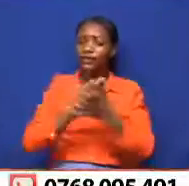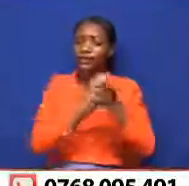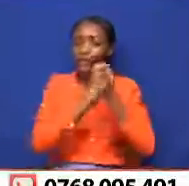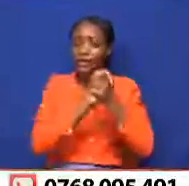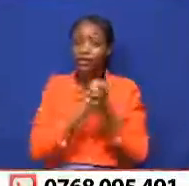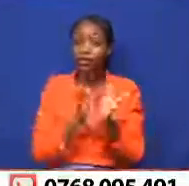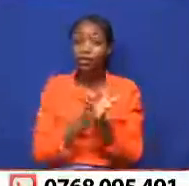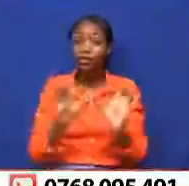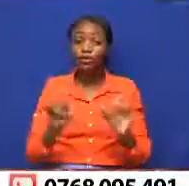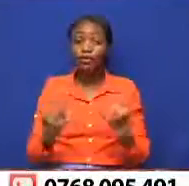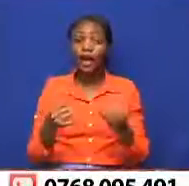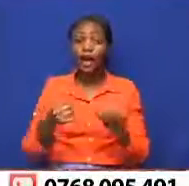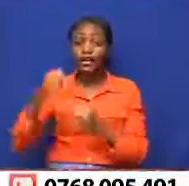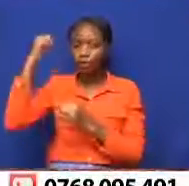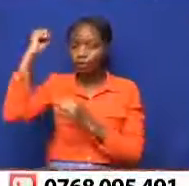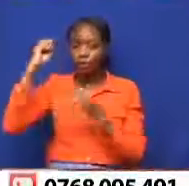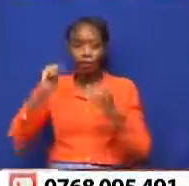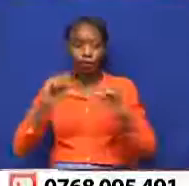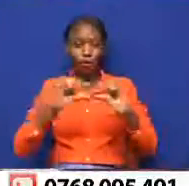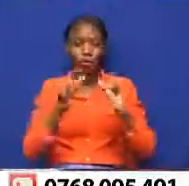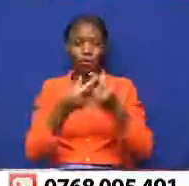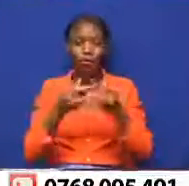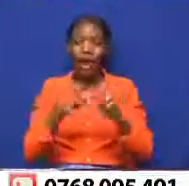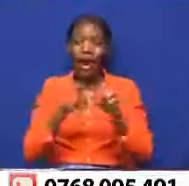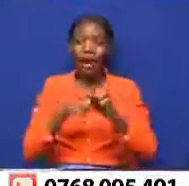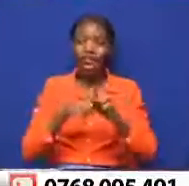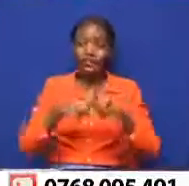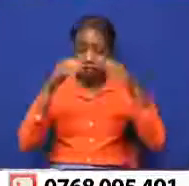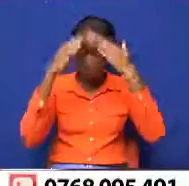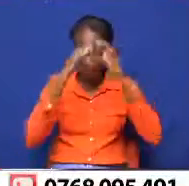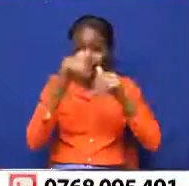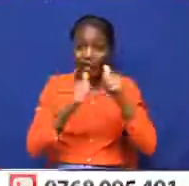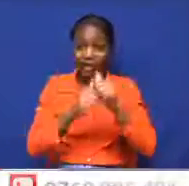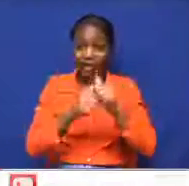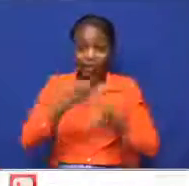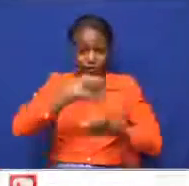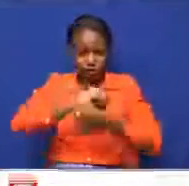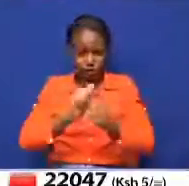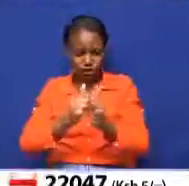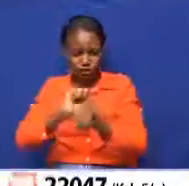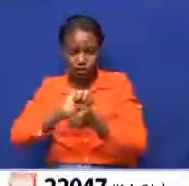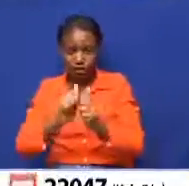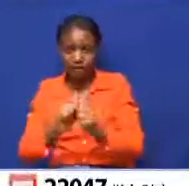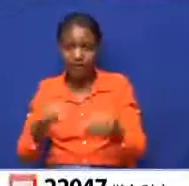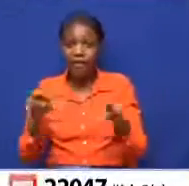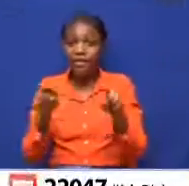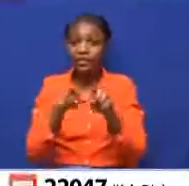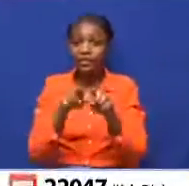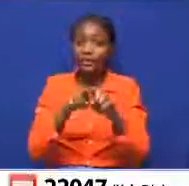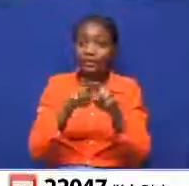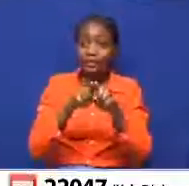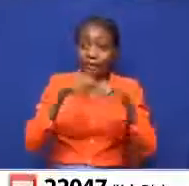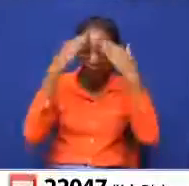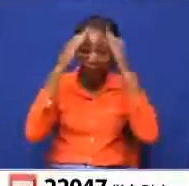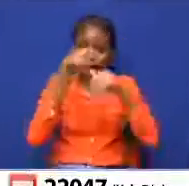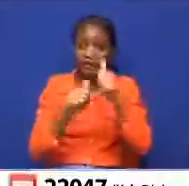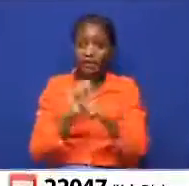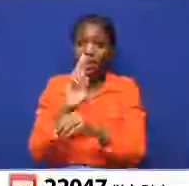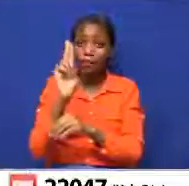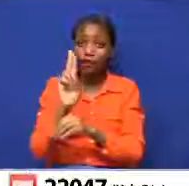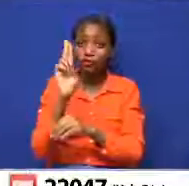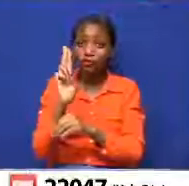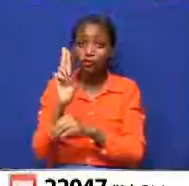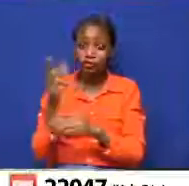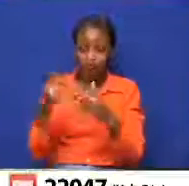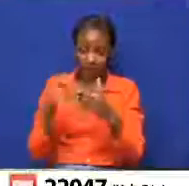open a new political chapter in the landscape that keeps changing. The suspicion from the president's side was slowly setting